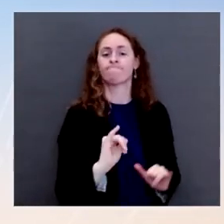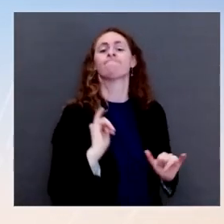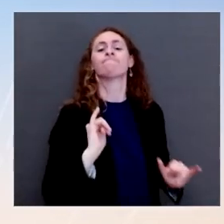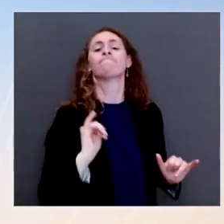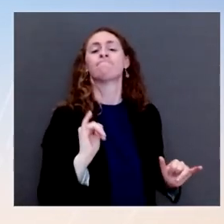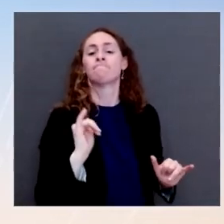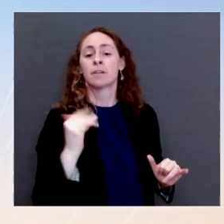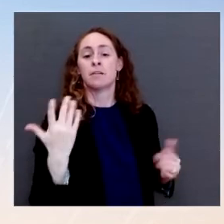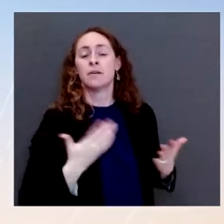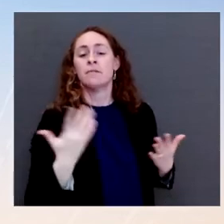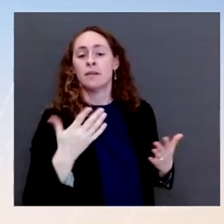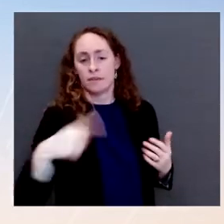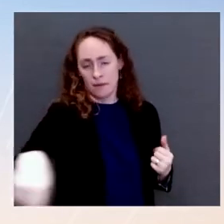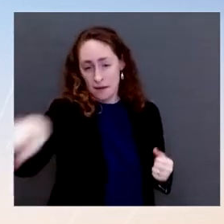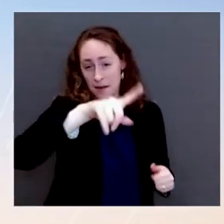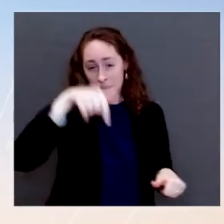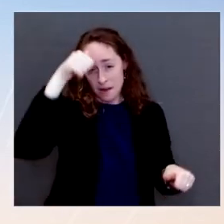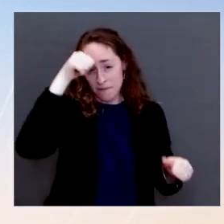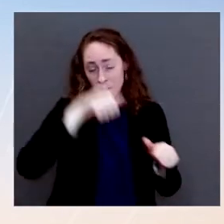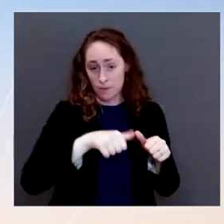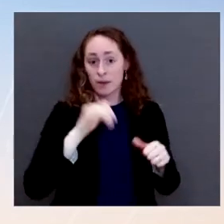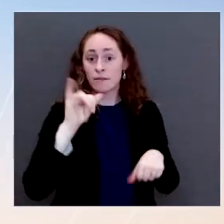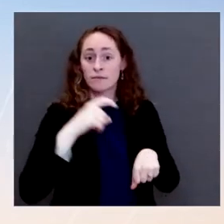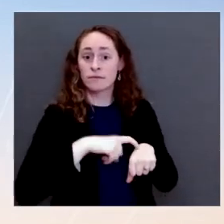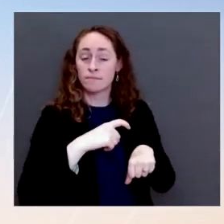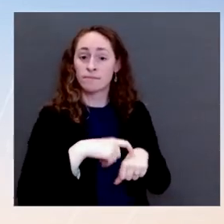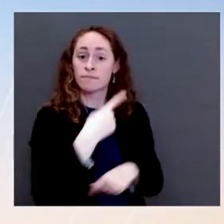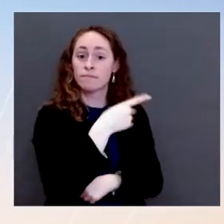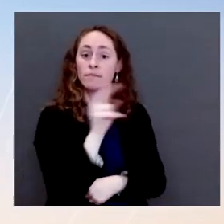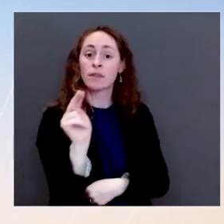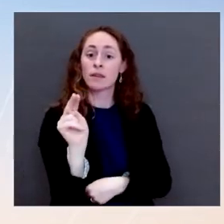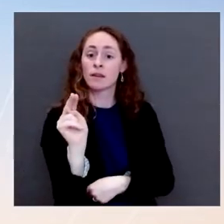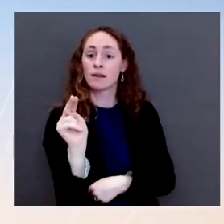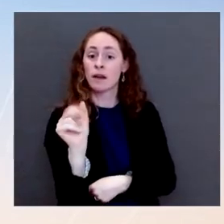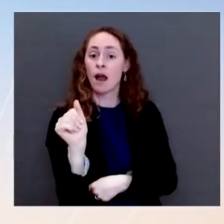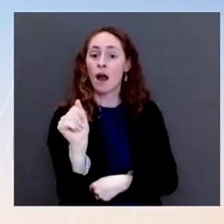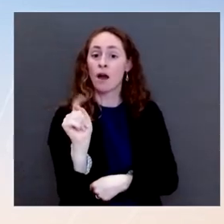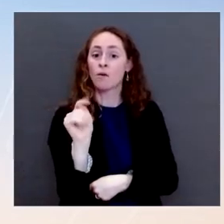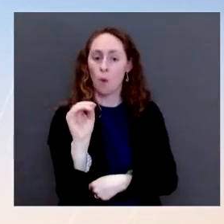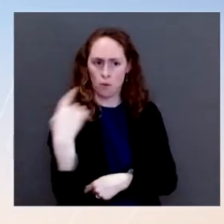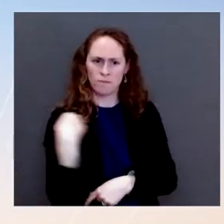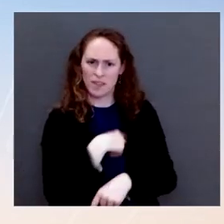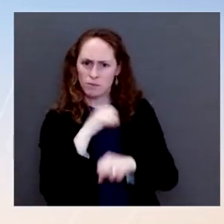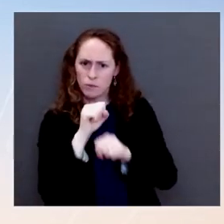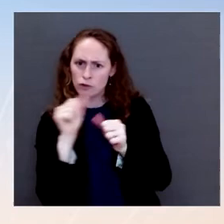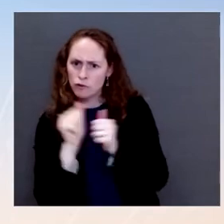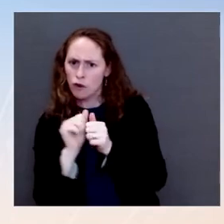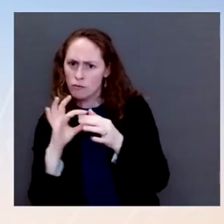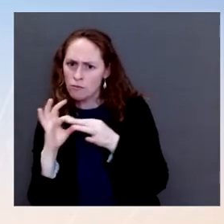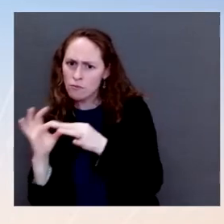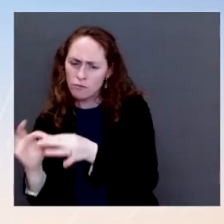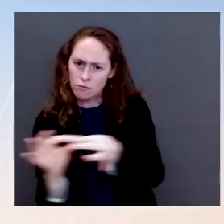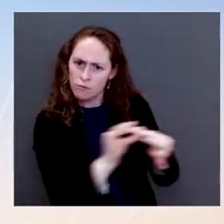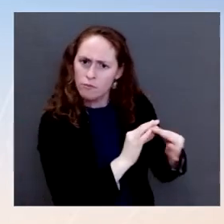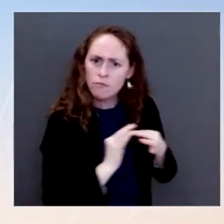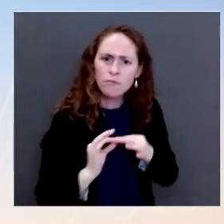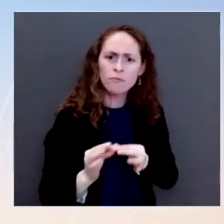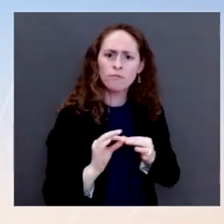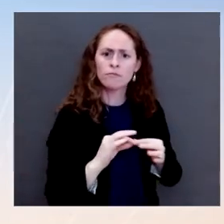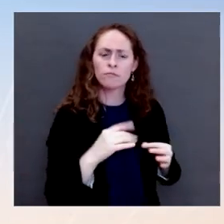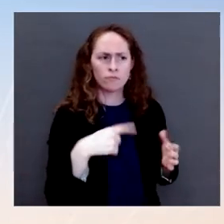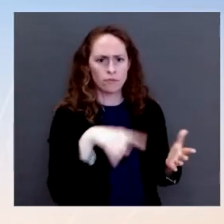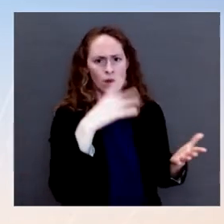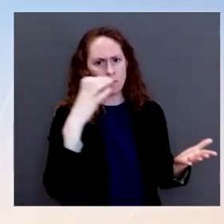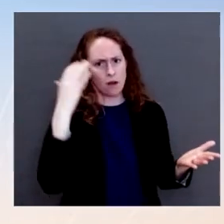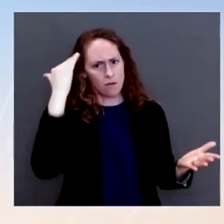partners, will be looking for reassurance from the United States. That's something that was a follow-up to 2014. I'm not sure that is what Russia wants to see, but that